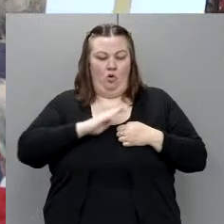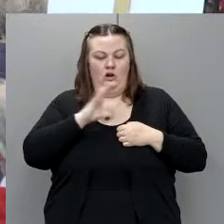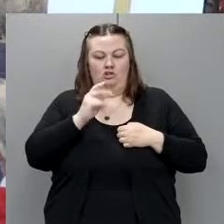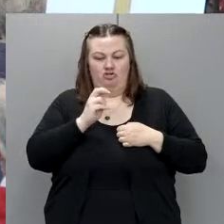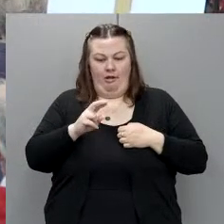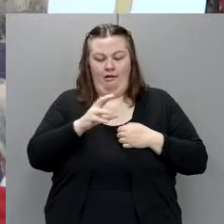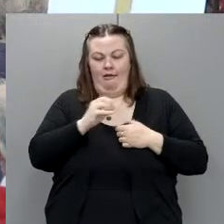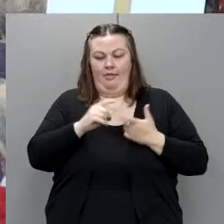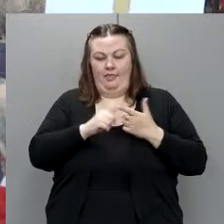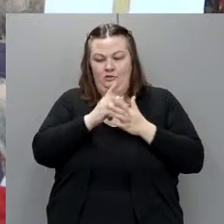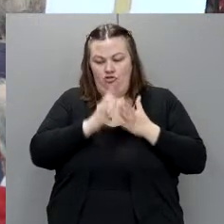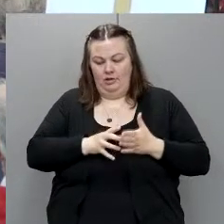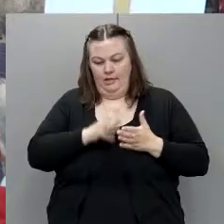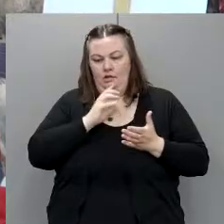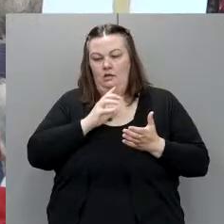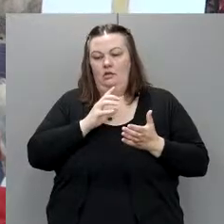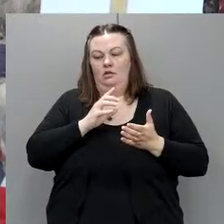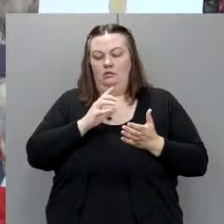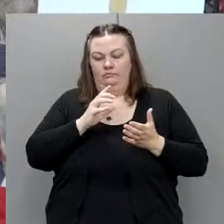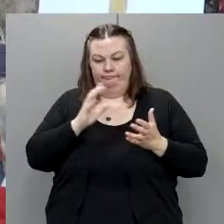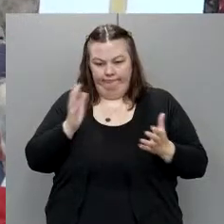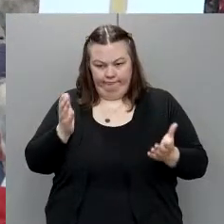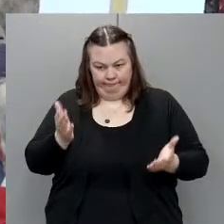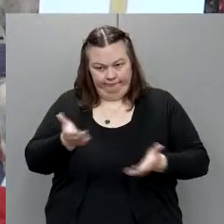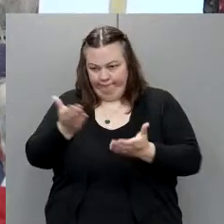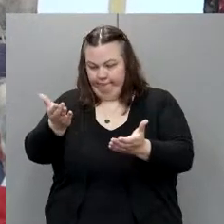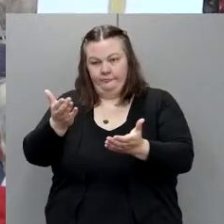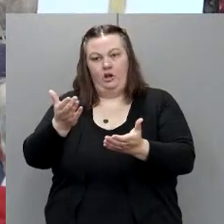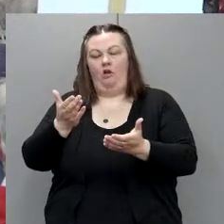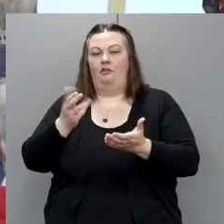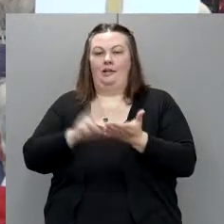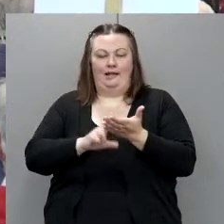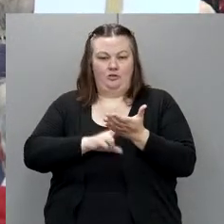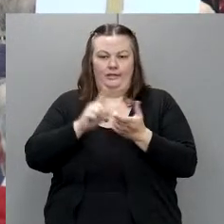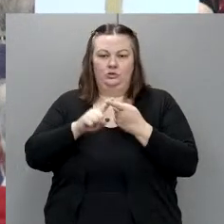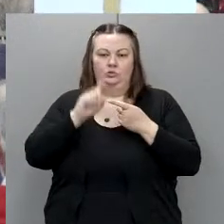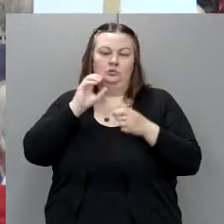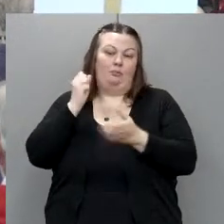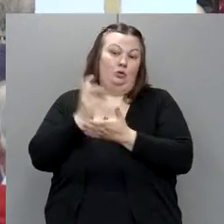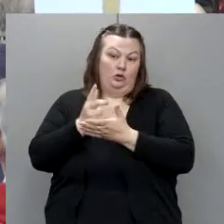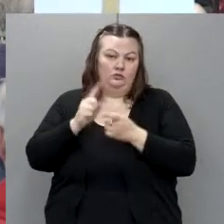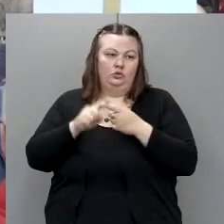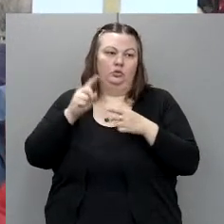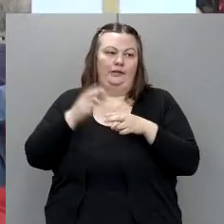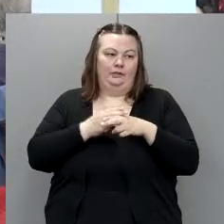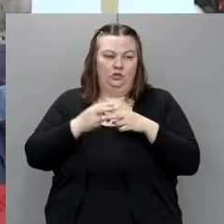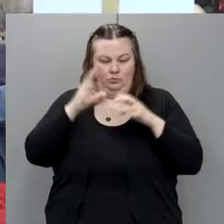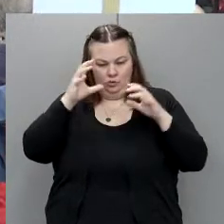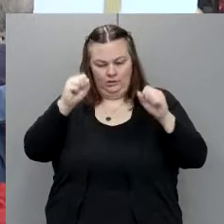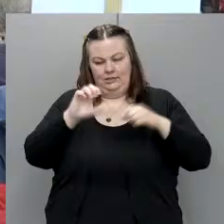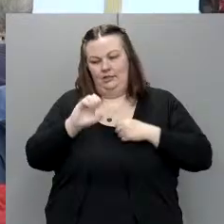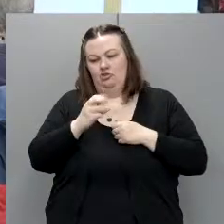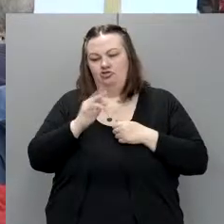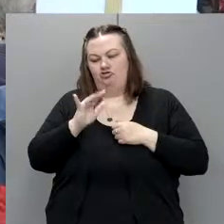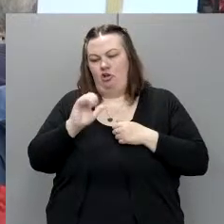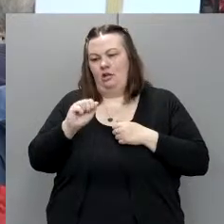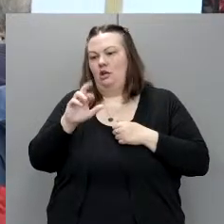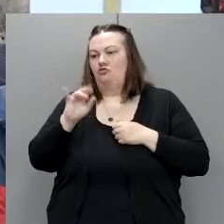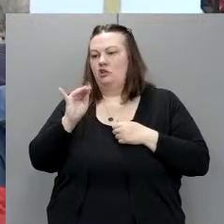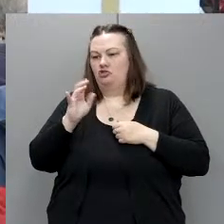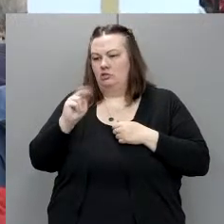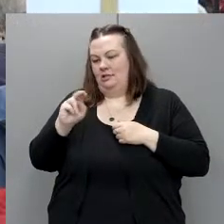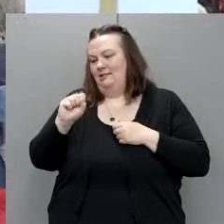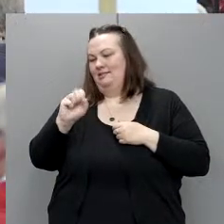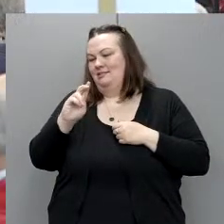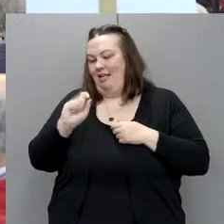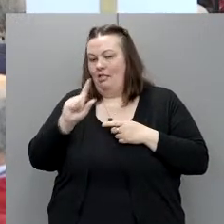chair and the attorney tender the contract offer that has been approved to interim President Chanda Richardson Snell as soon as